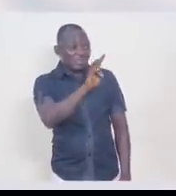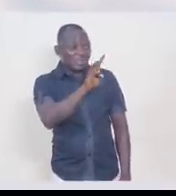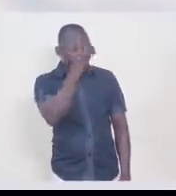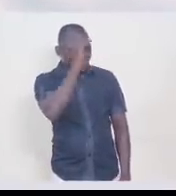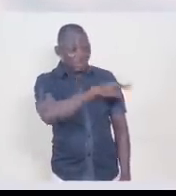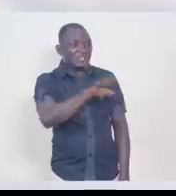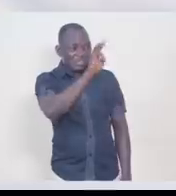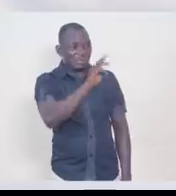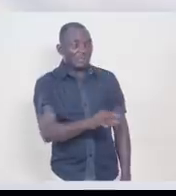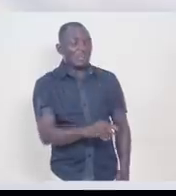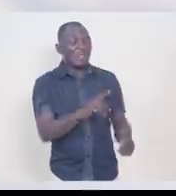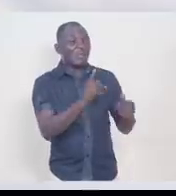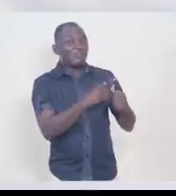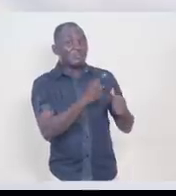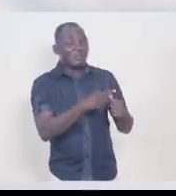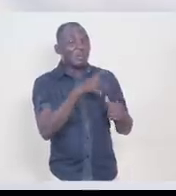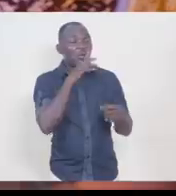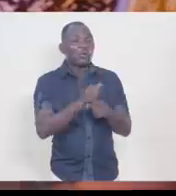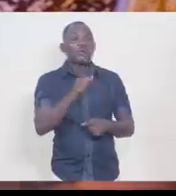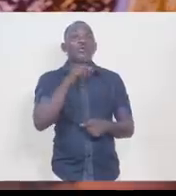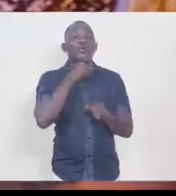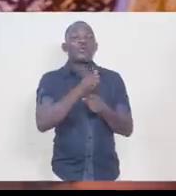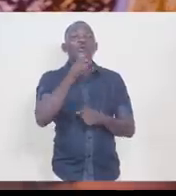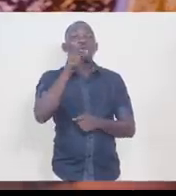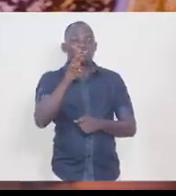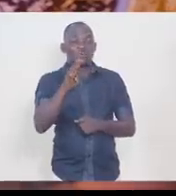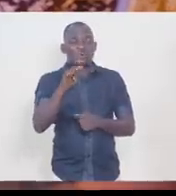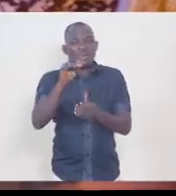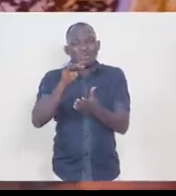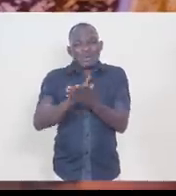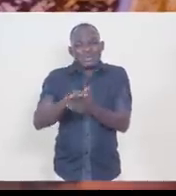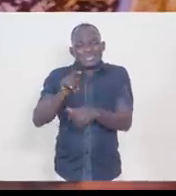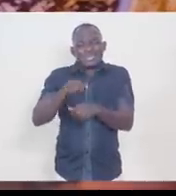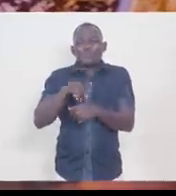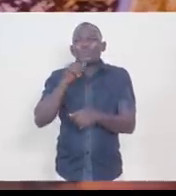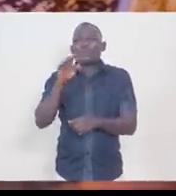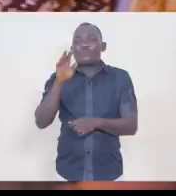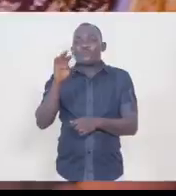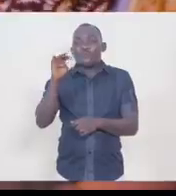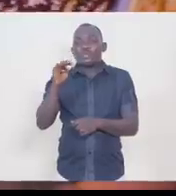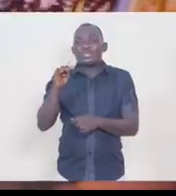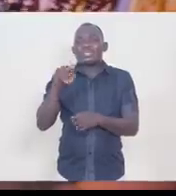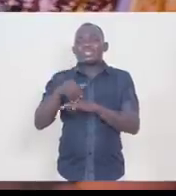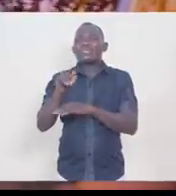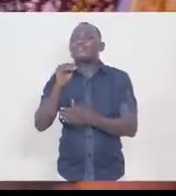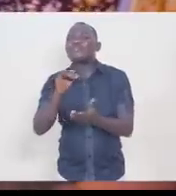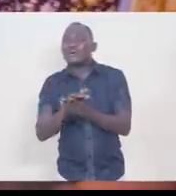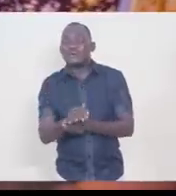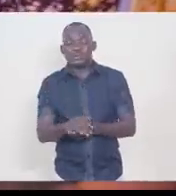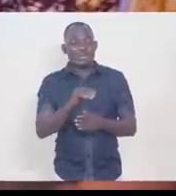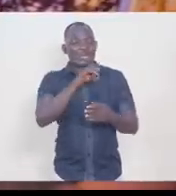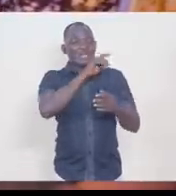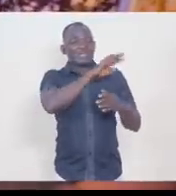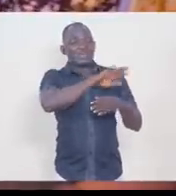children. The first, who is 24 years, was married off at just 14 years. All your